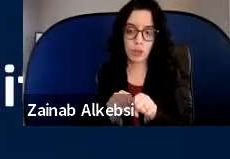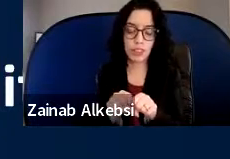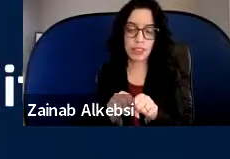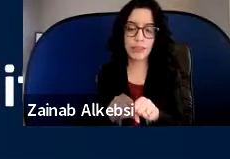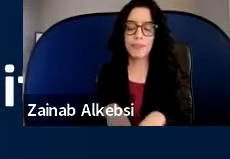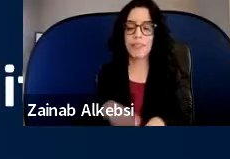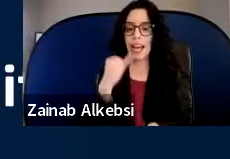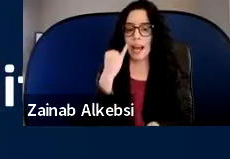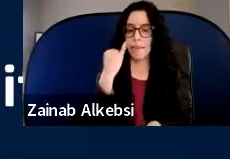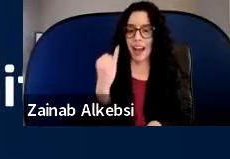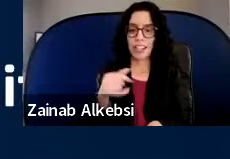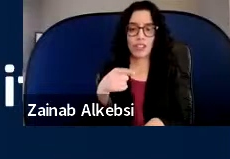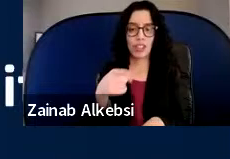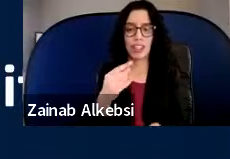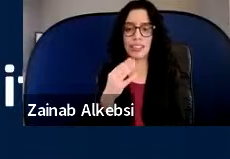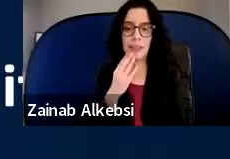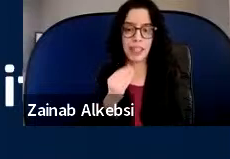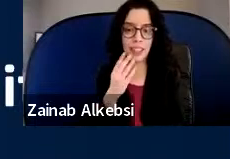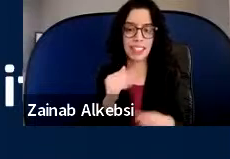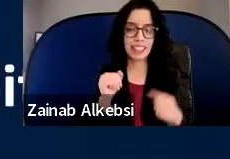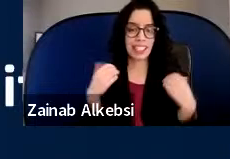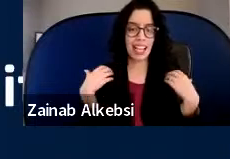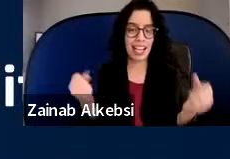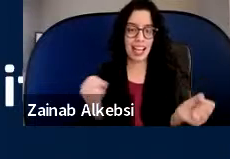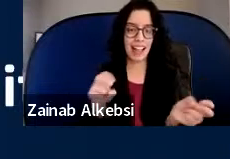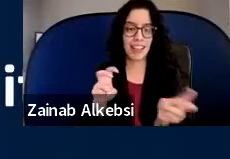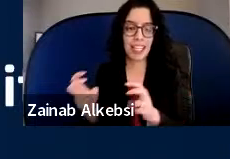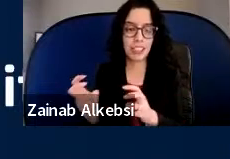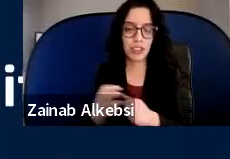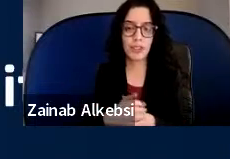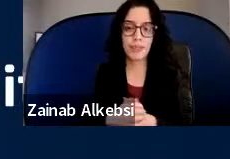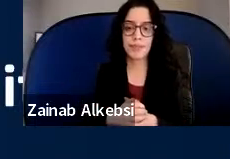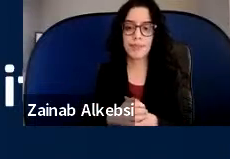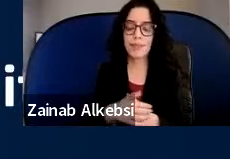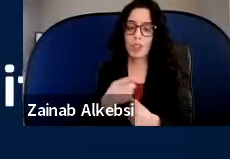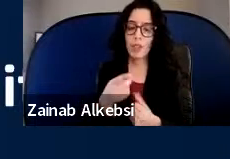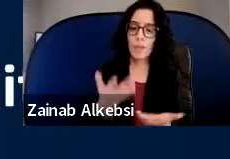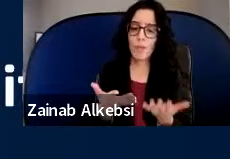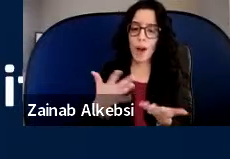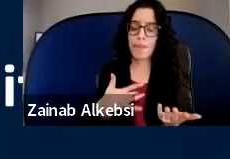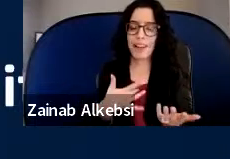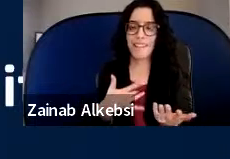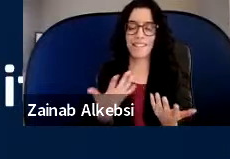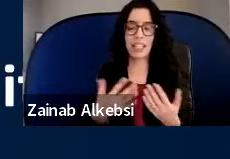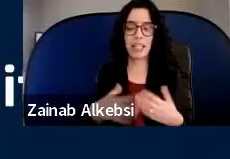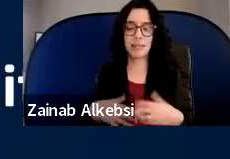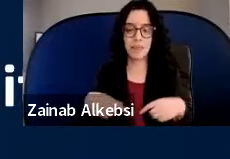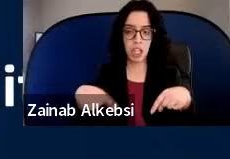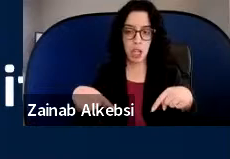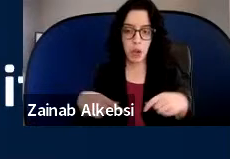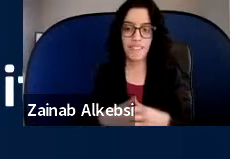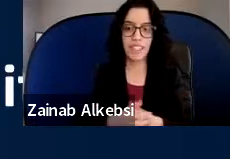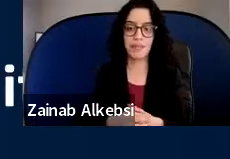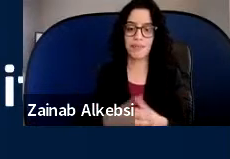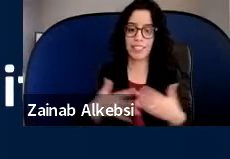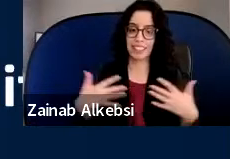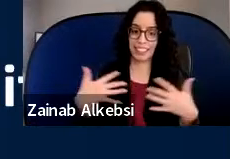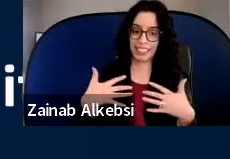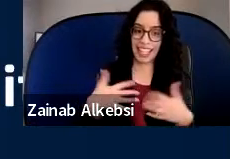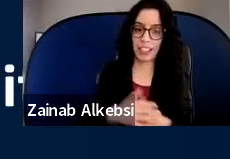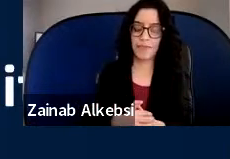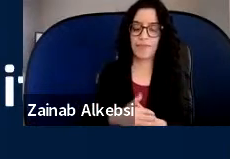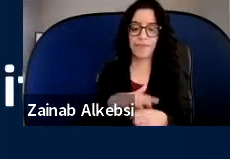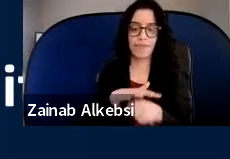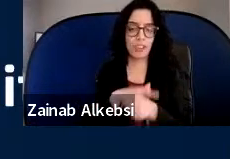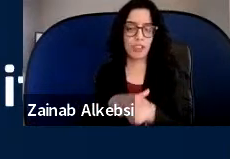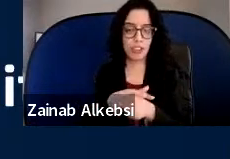moment and put yourself in the shoes of a deaf, hard of hearing or deafblind person and think about the healthcare issues and how they might affect